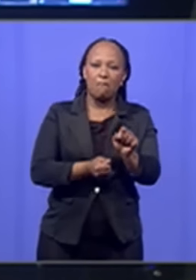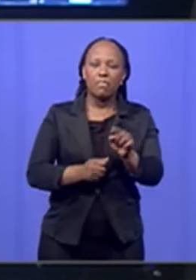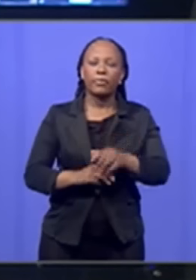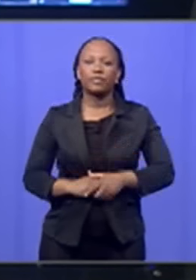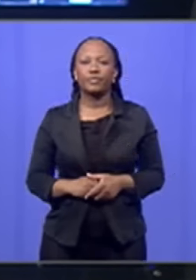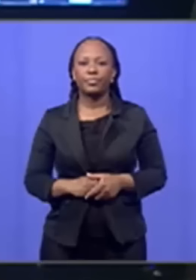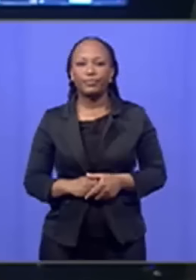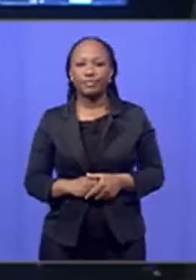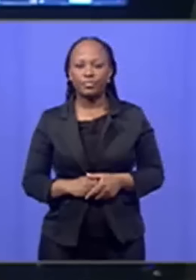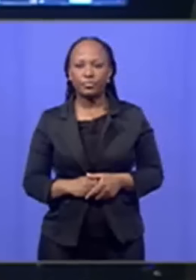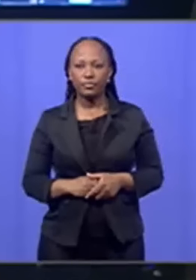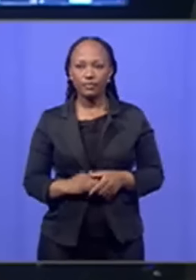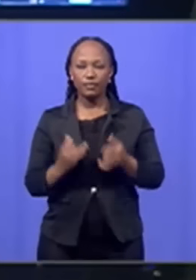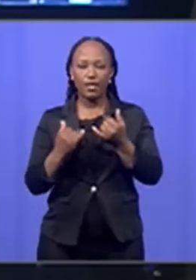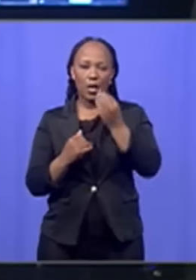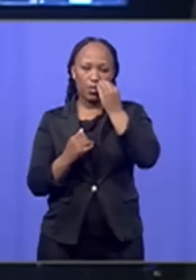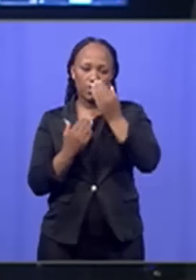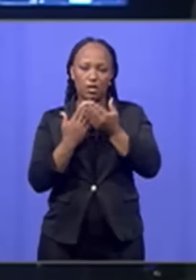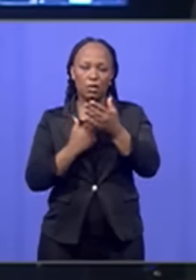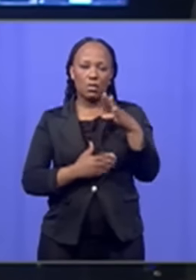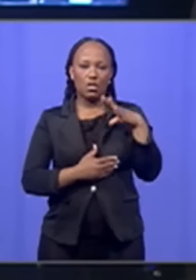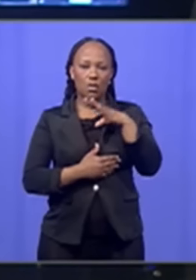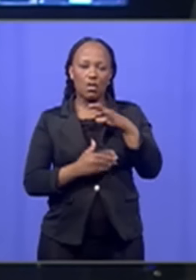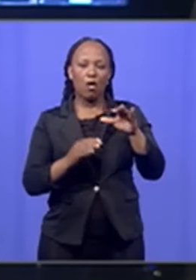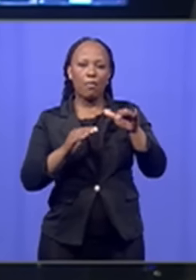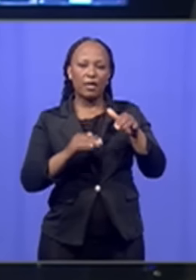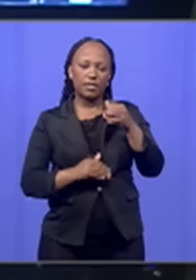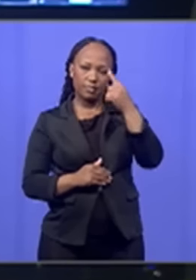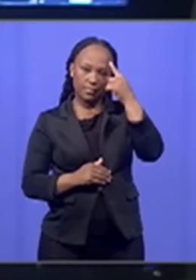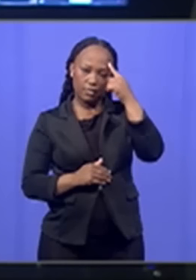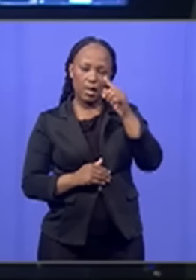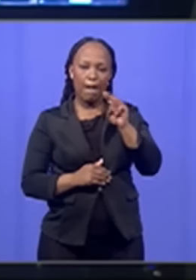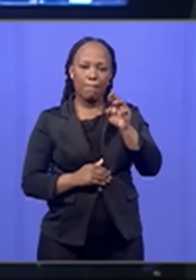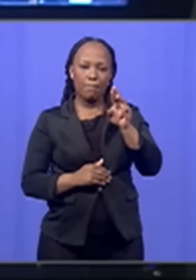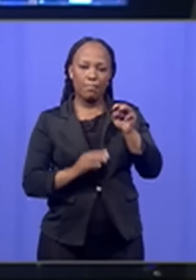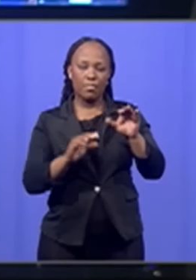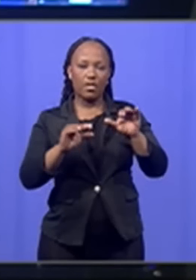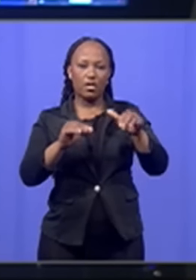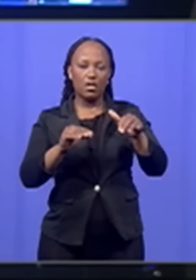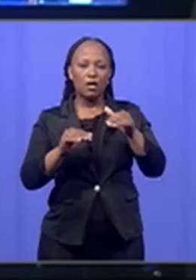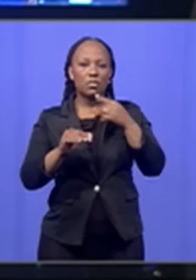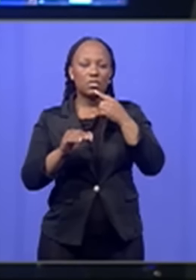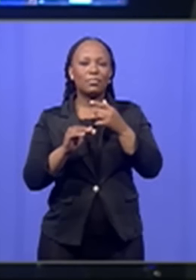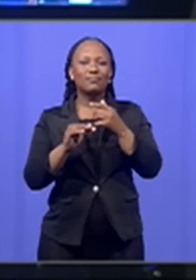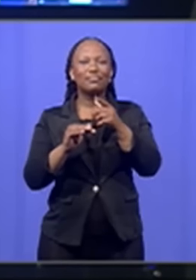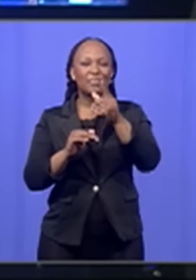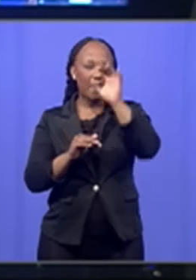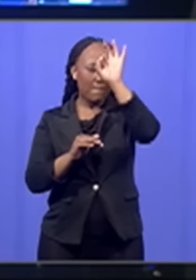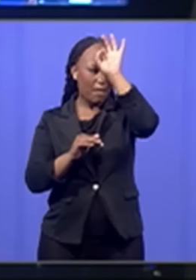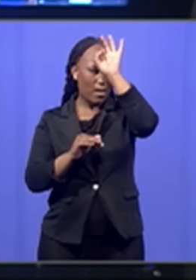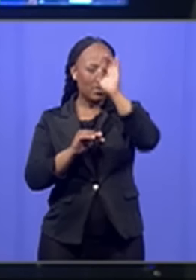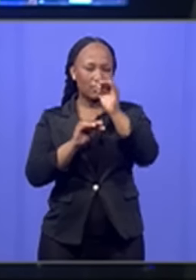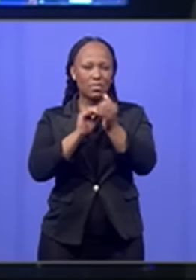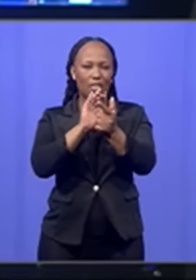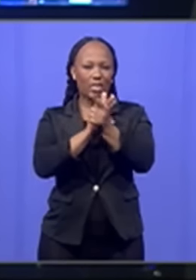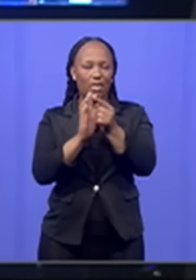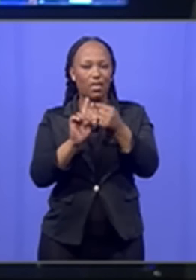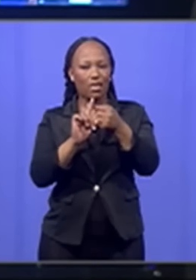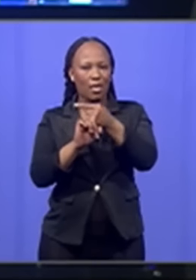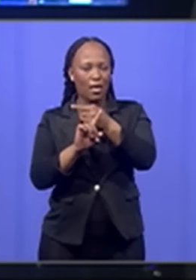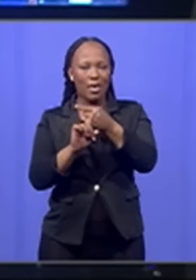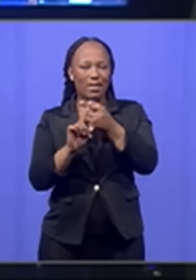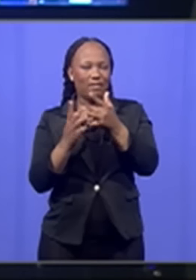Ha ditaba di sa le mothating ona commission ya matlanga e utlwile hore tsamaiso e ngwetsweng ya ho senola ditlolo tsa molao sepoleseng sa naha ha inyallane le ka moo ho